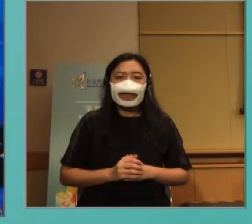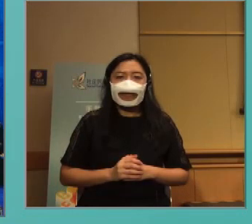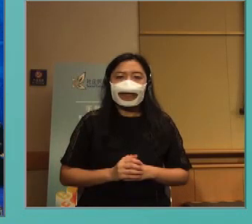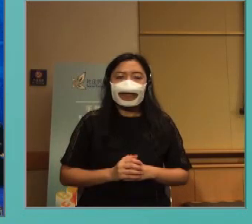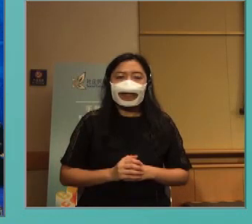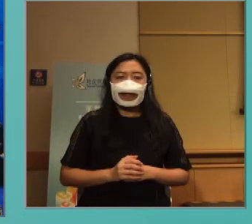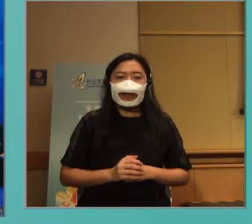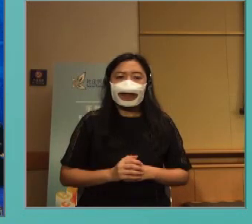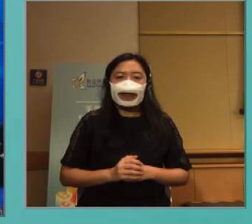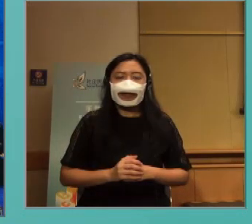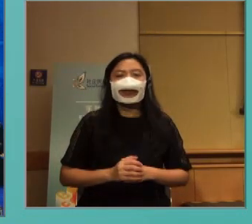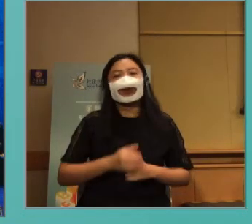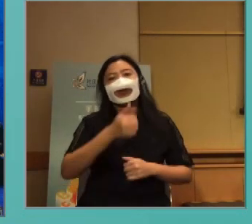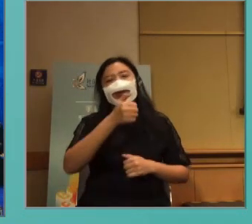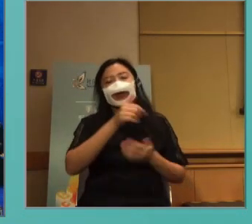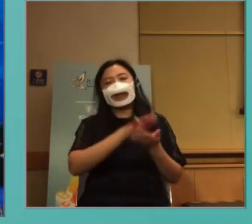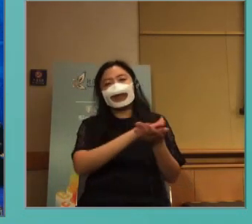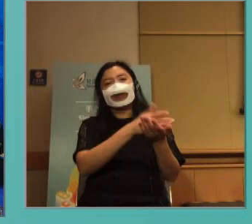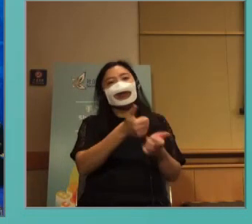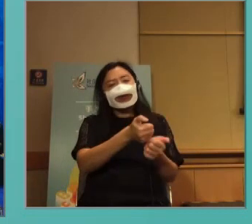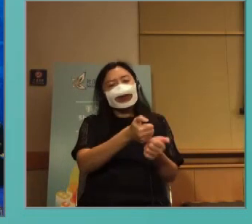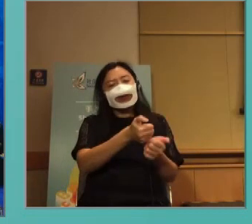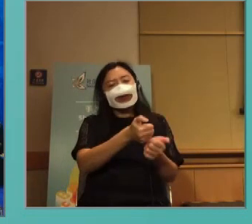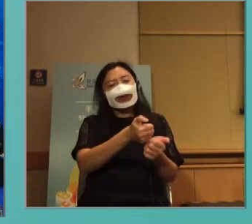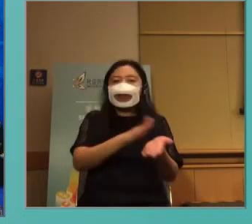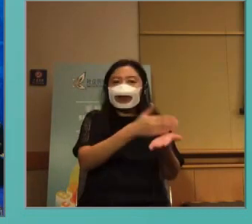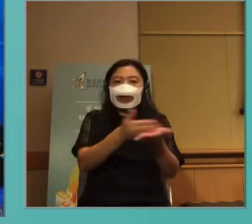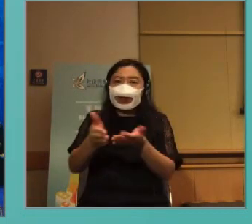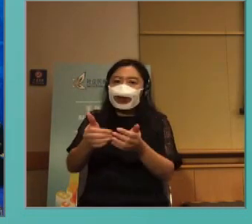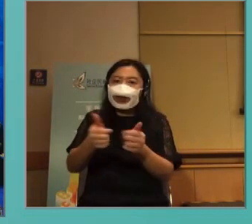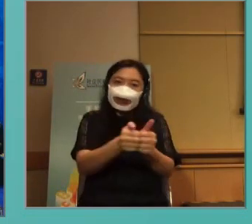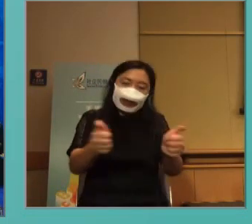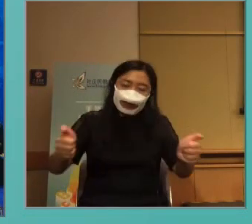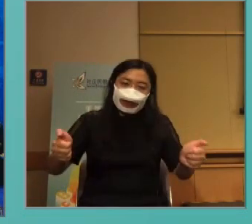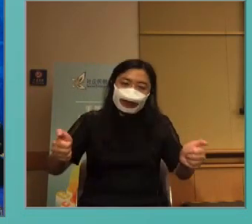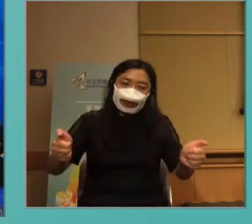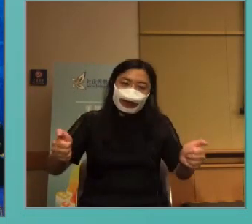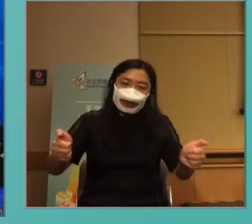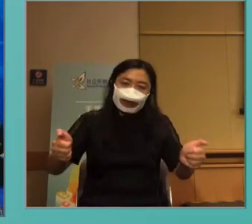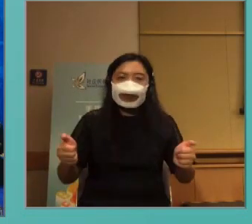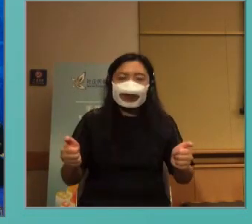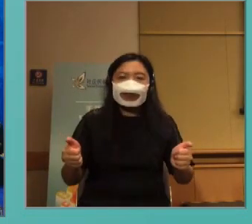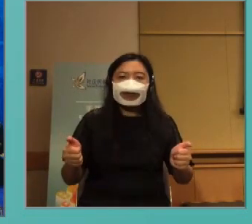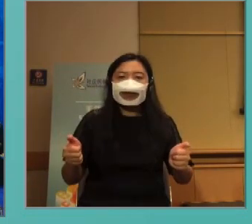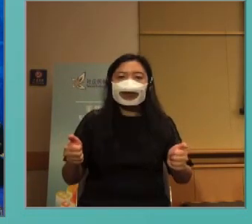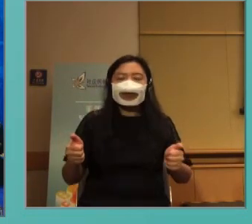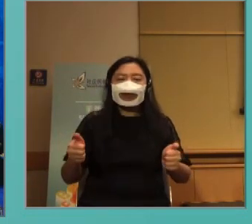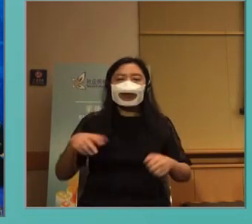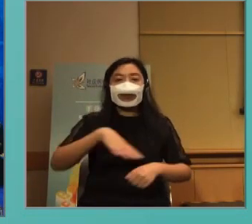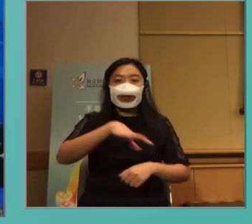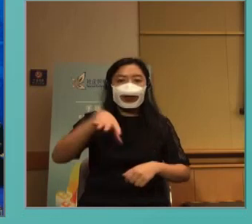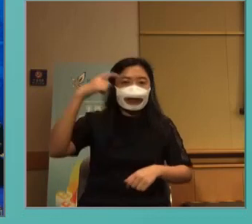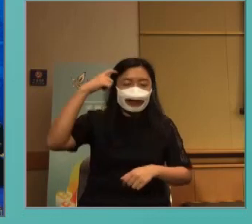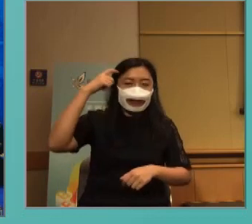Hi. Thank you for sharing. We all know that there are many advantages on NFT for digital